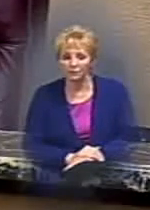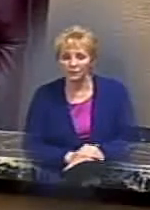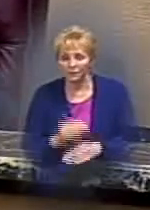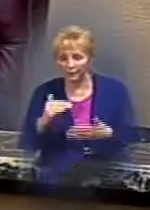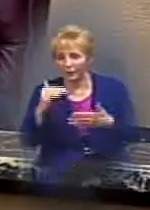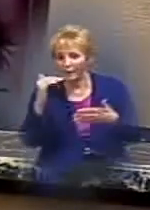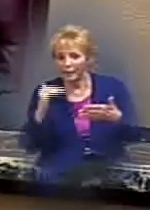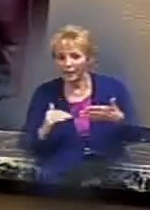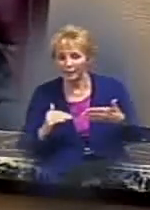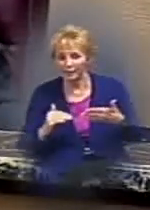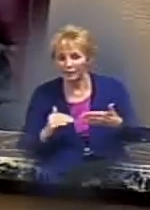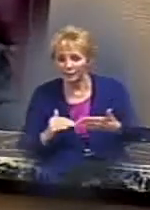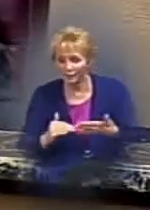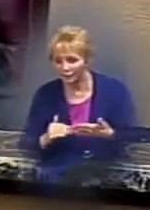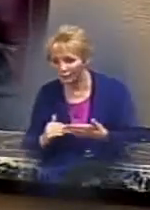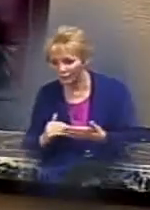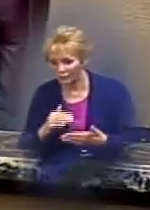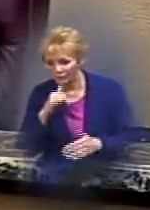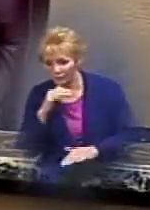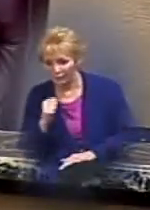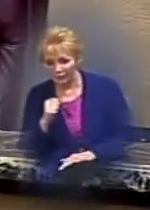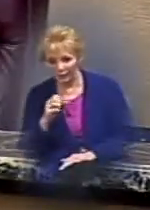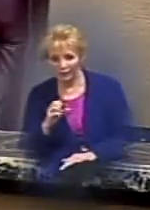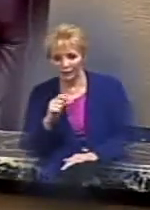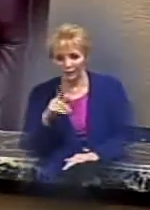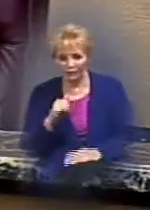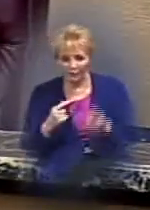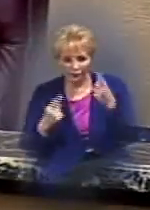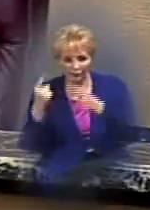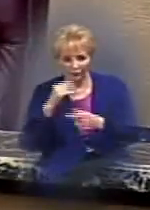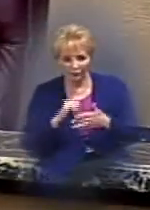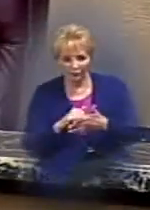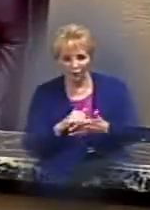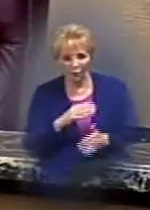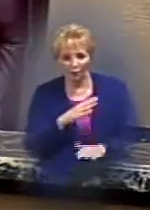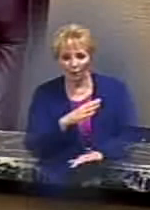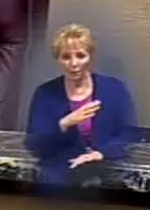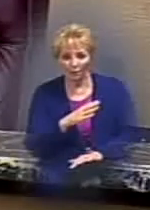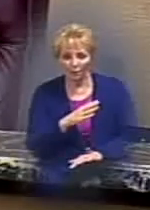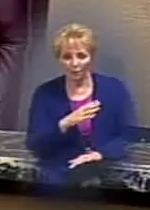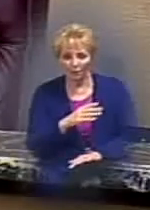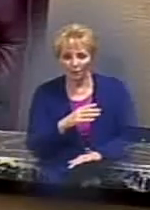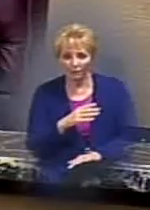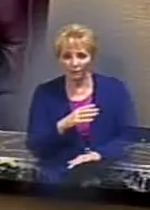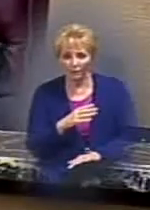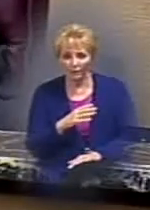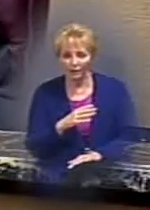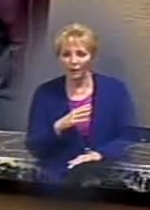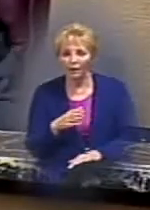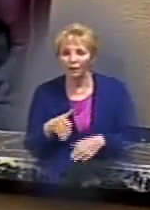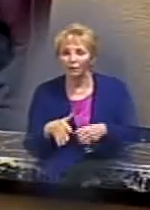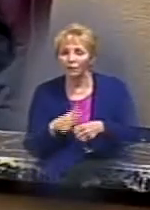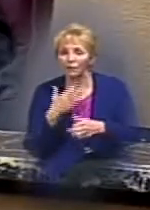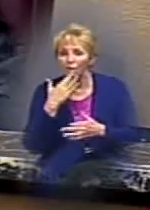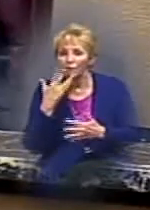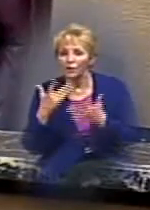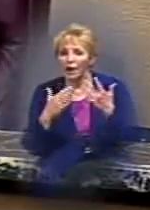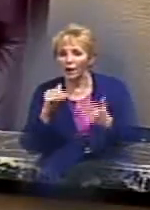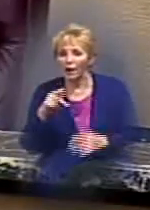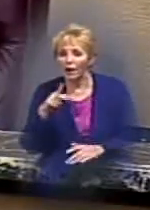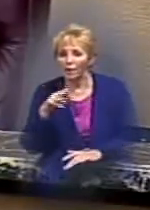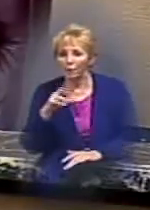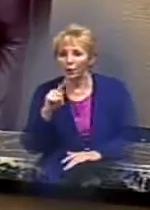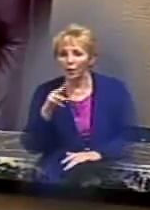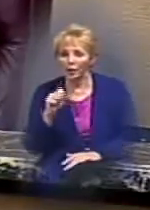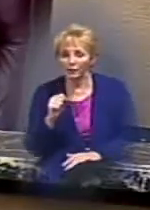item is Sally, consideration of award of a bid for fully equipped fire apparatus, Pierce Era